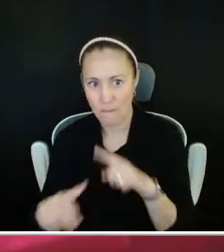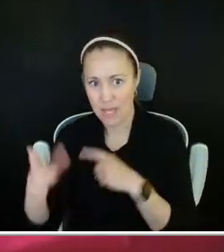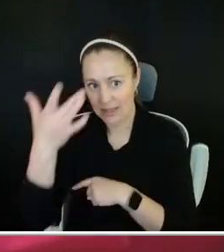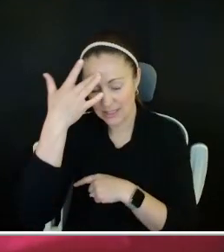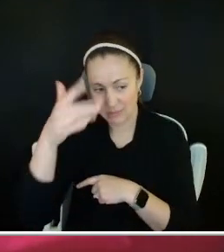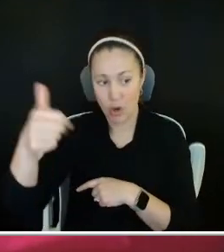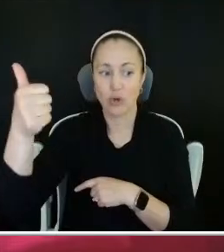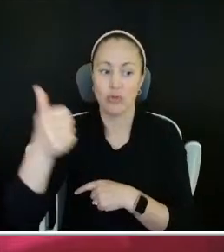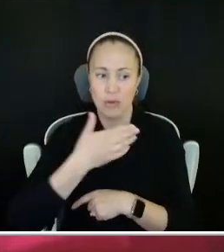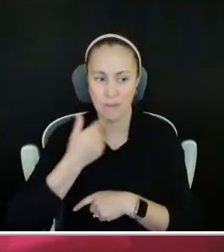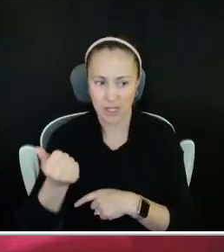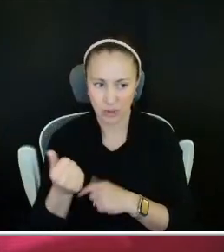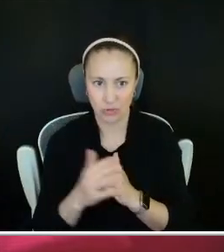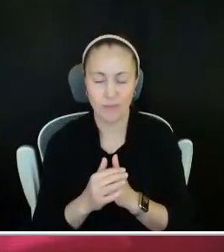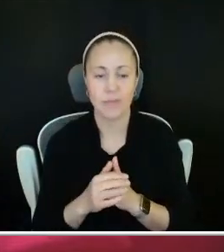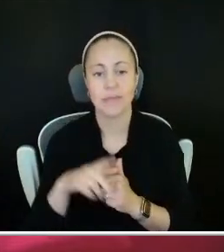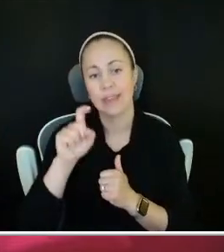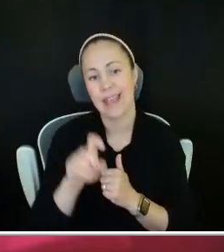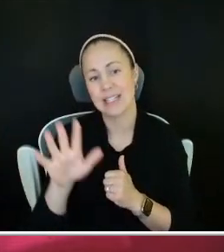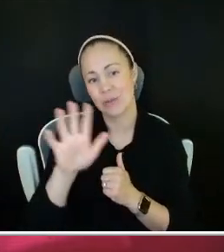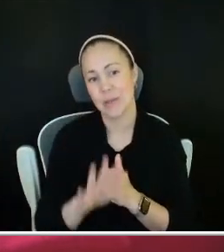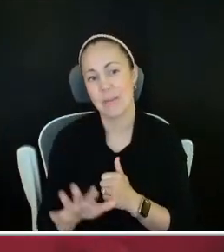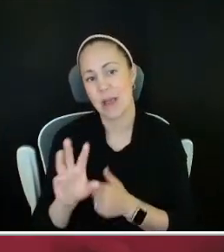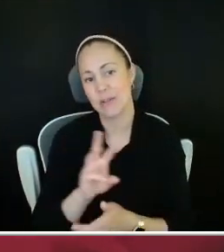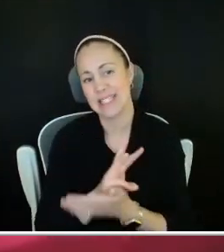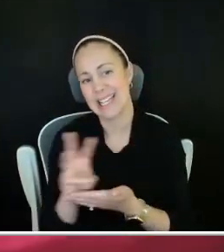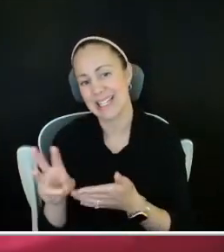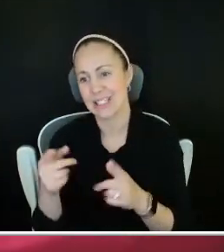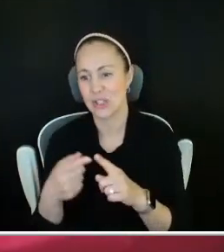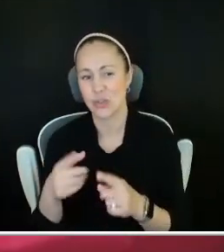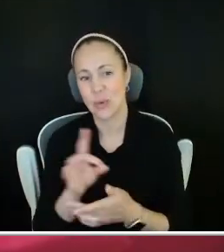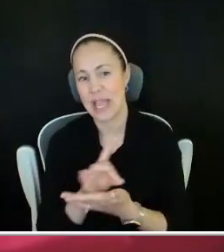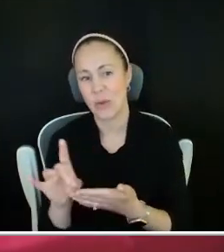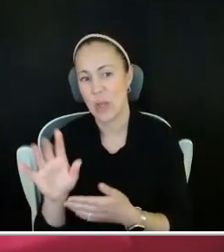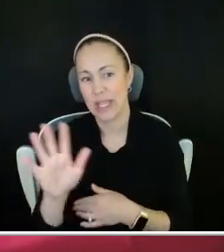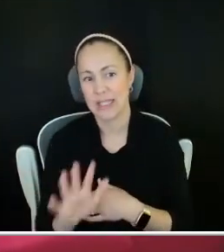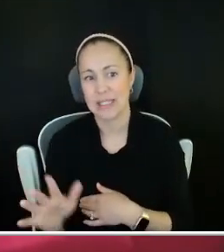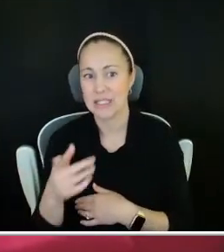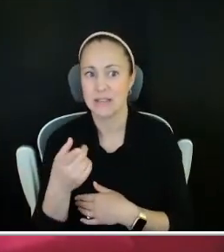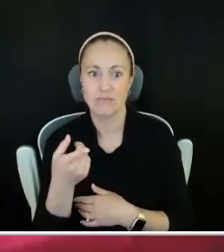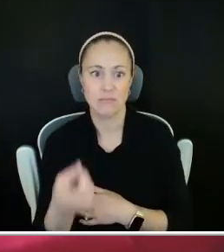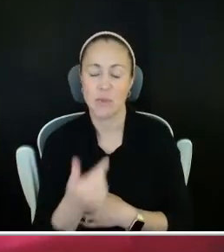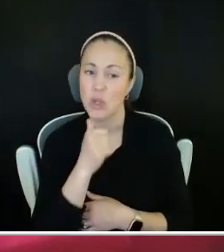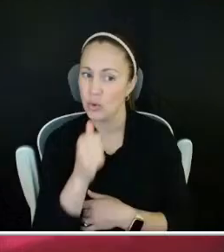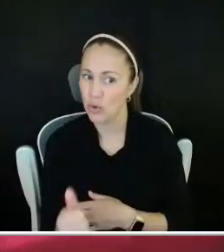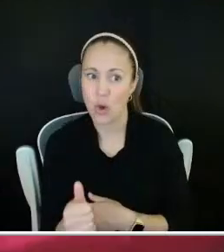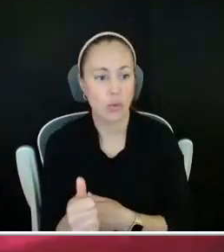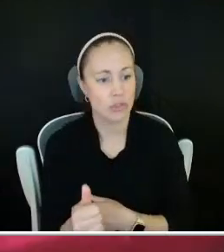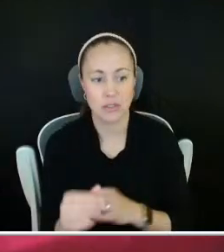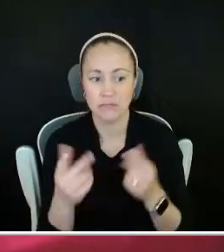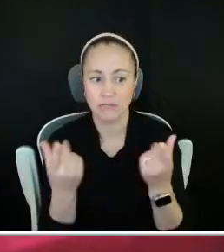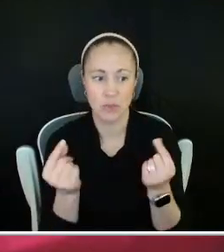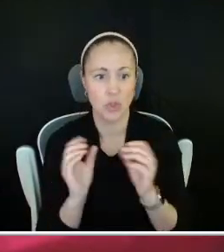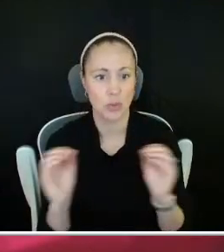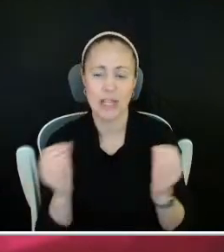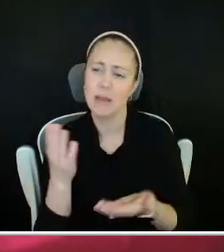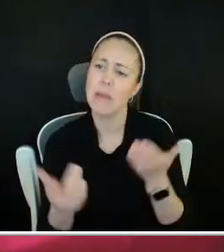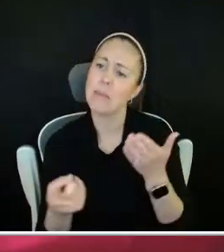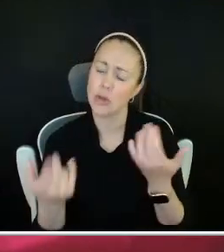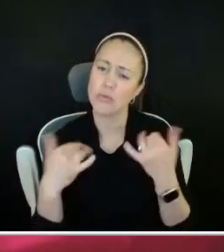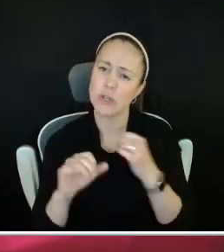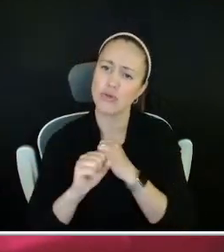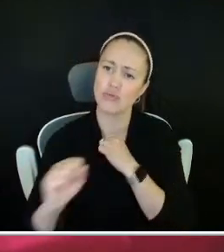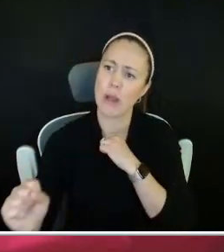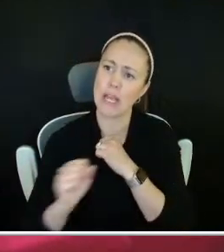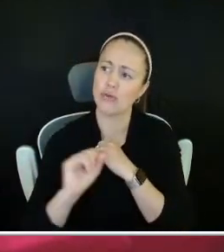So there has to be about 6 to 8 weeks where you don't do anything. You don't pick up a ball. Now, you may stretch and do those